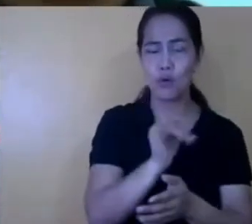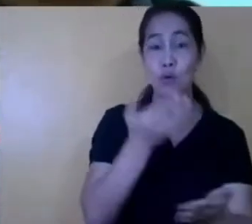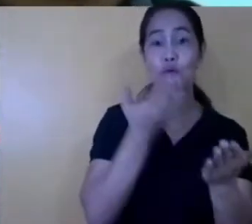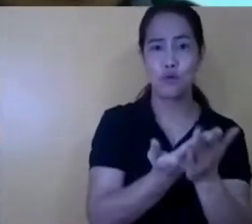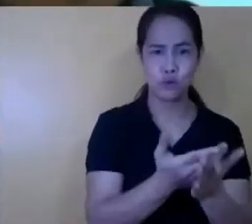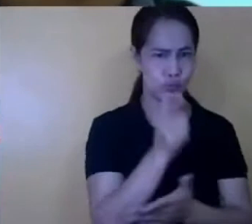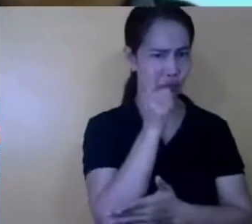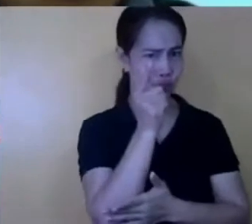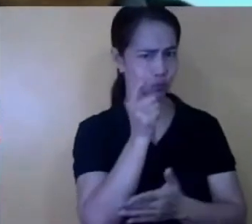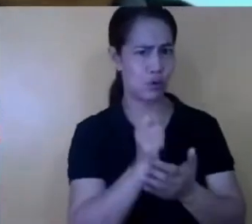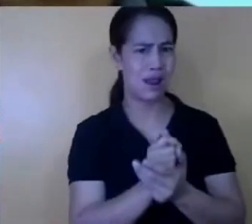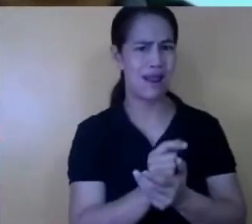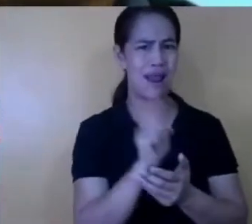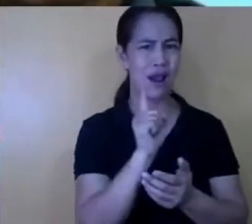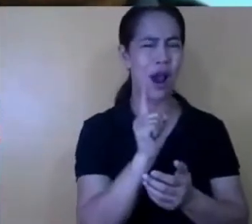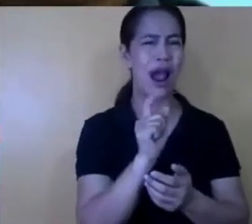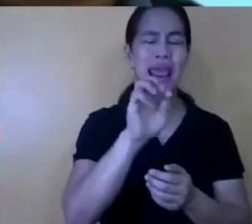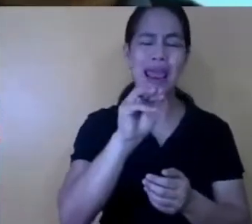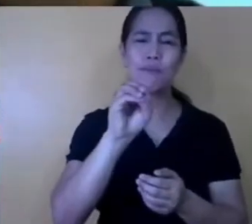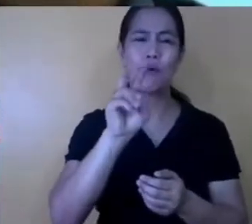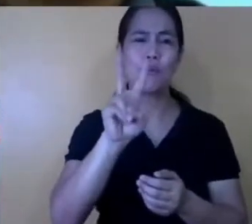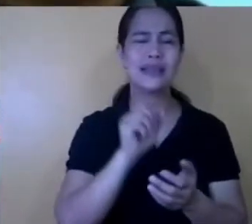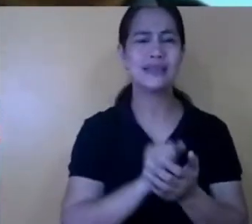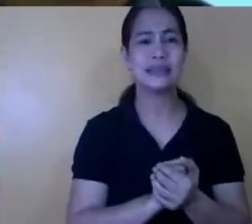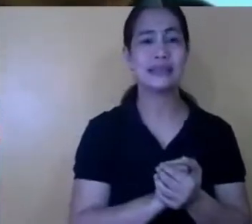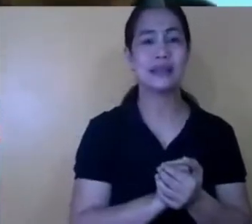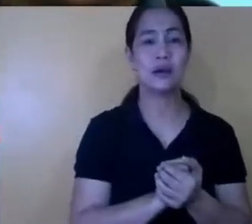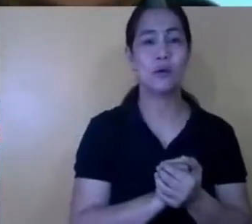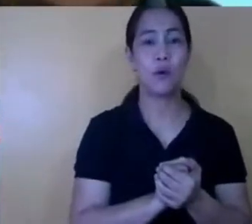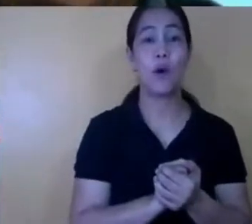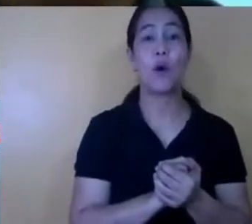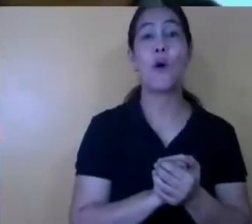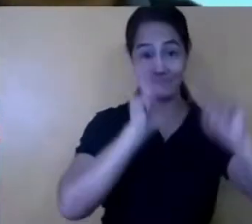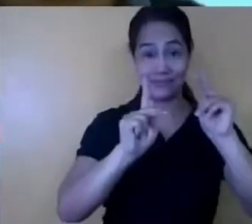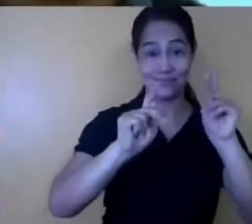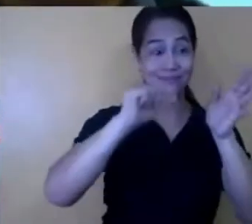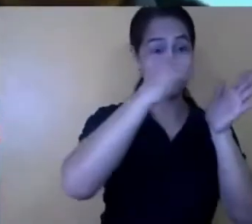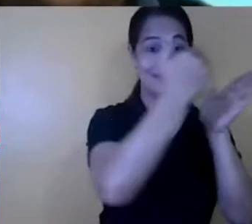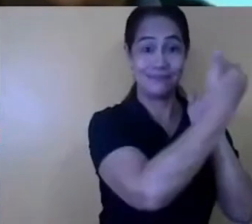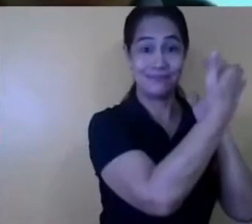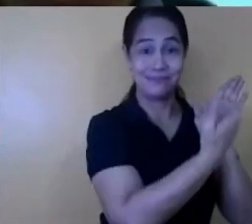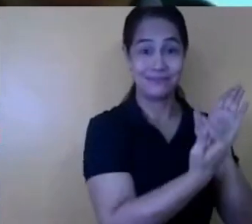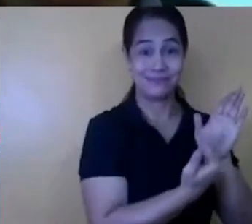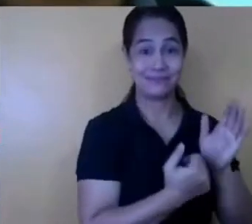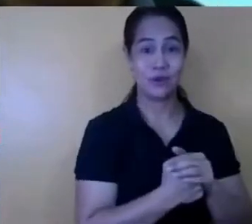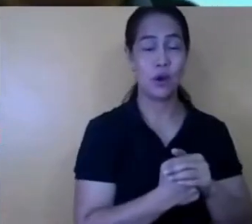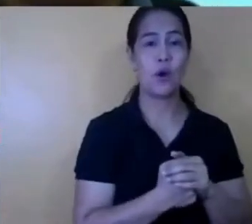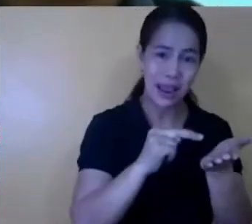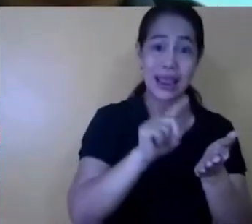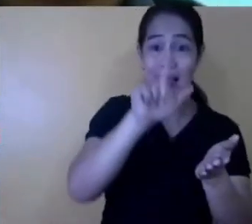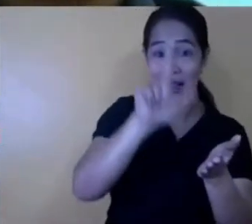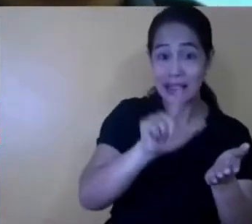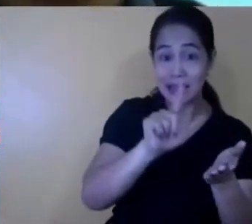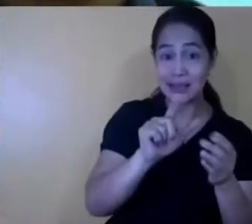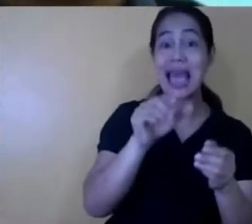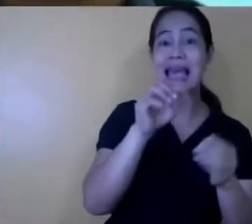the articulation of the MOVs, of the performance indicators, of the notes below each table,